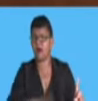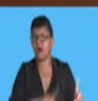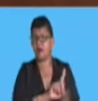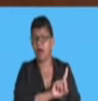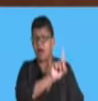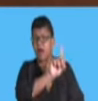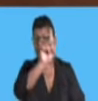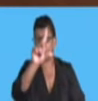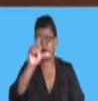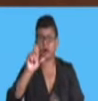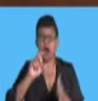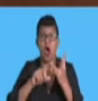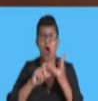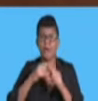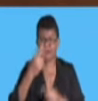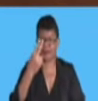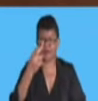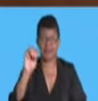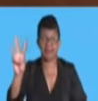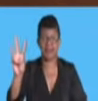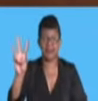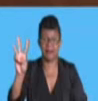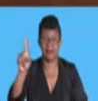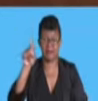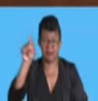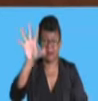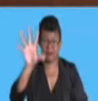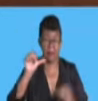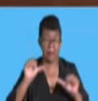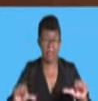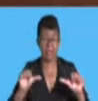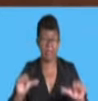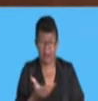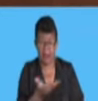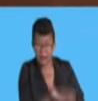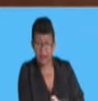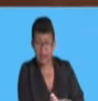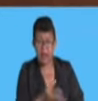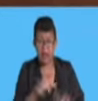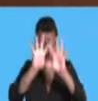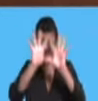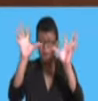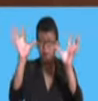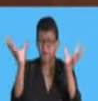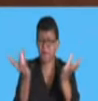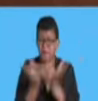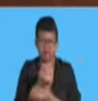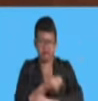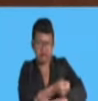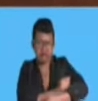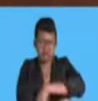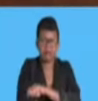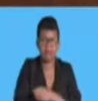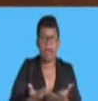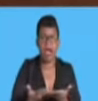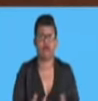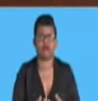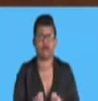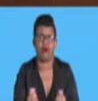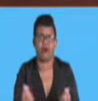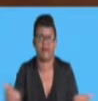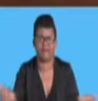Fiji's presidency of the Climate Change Conference of Parties, a world effort to mitigate the effects of climate change